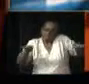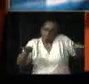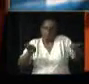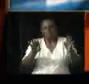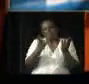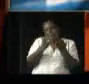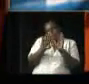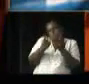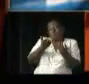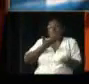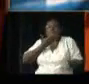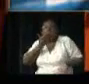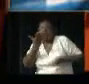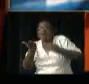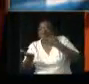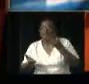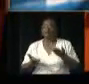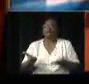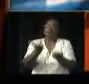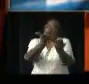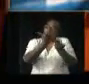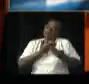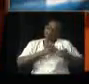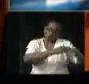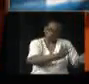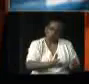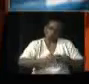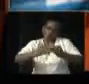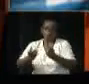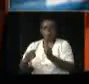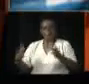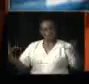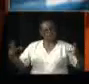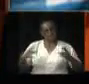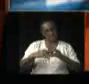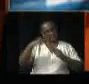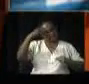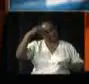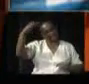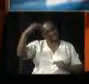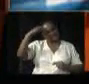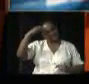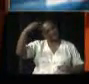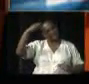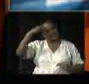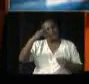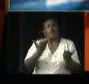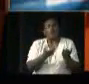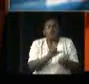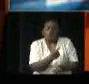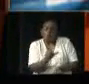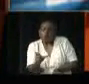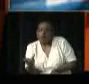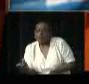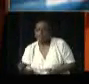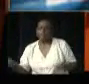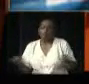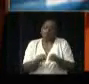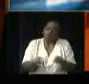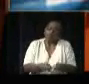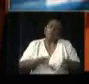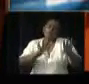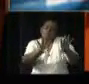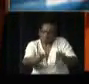Boutersen indicates that the security system and the setting of a minimum wage are difficult issues. Therefore,